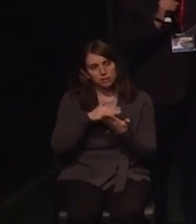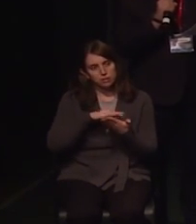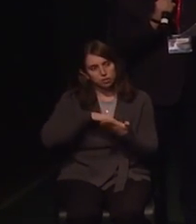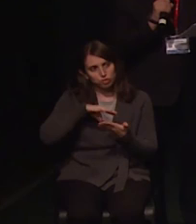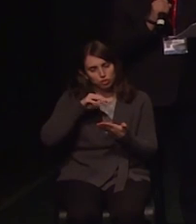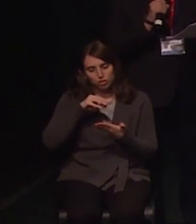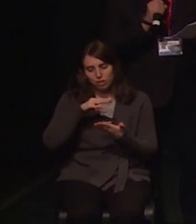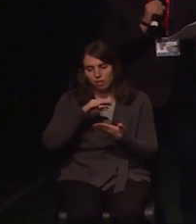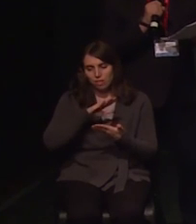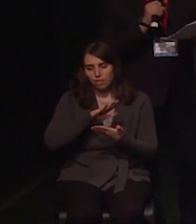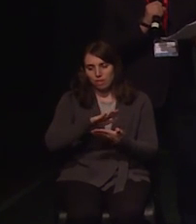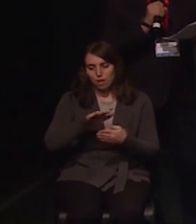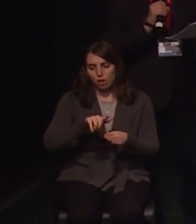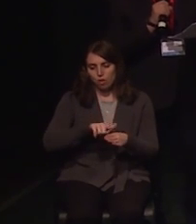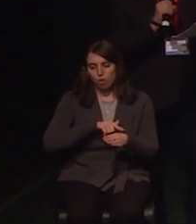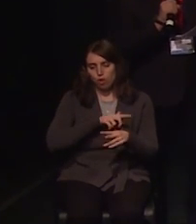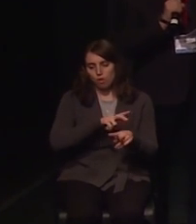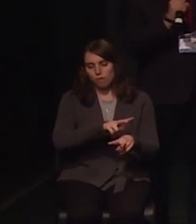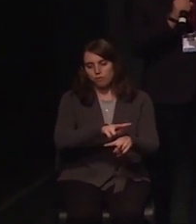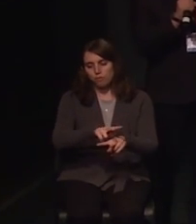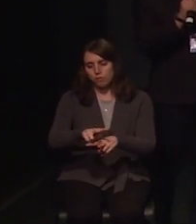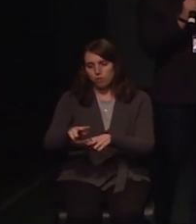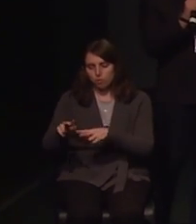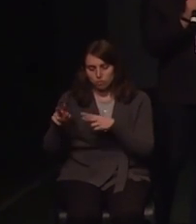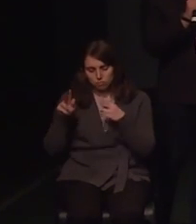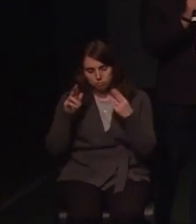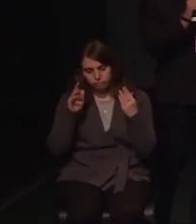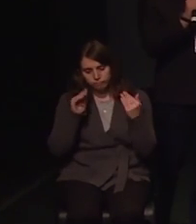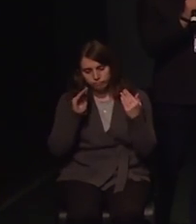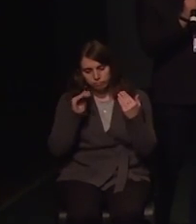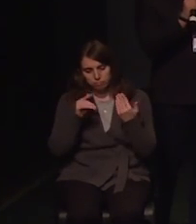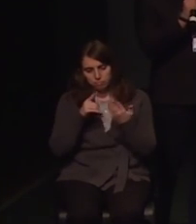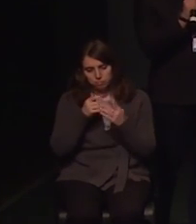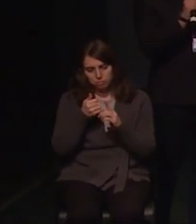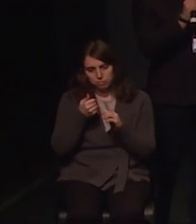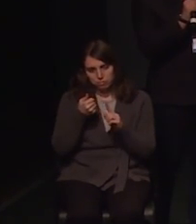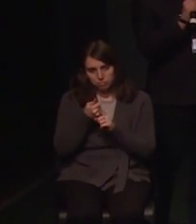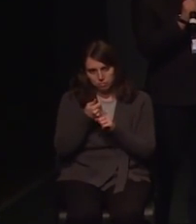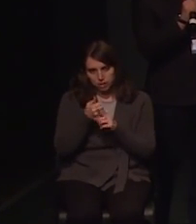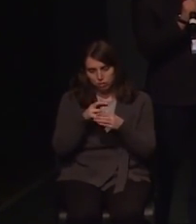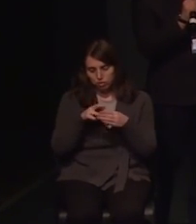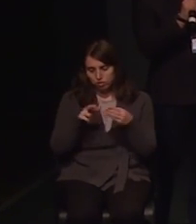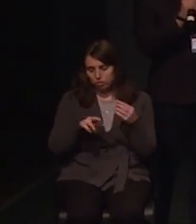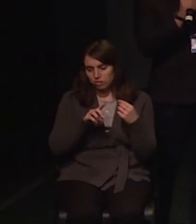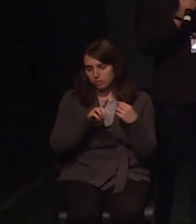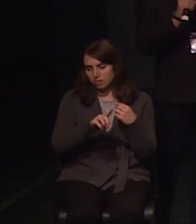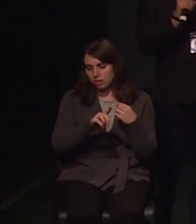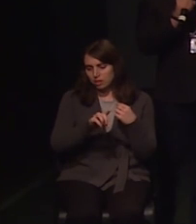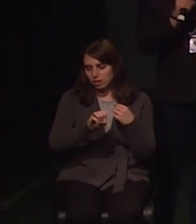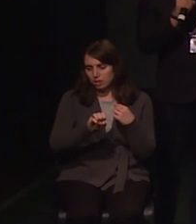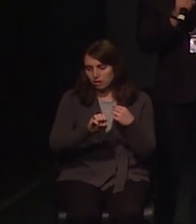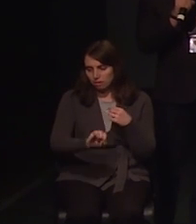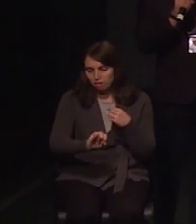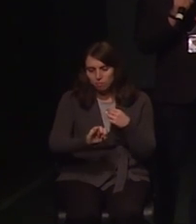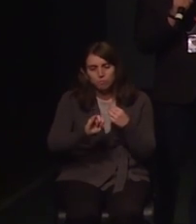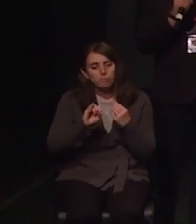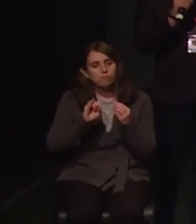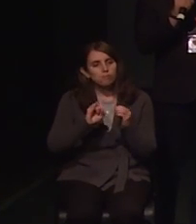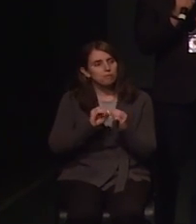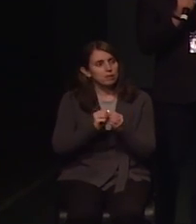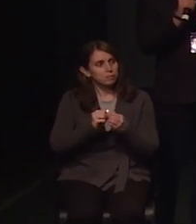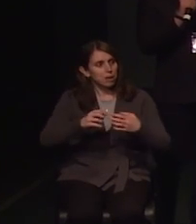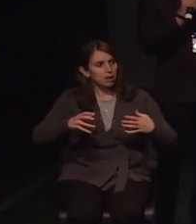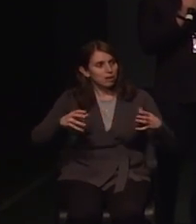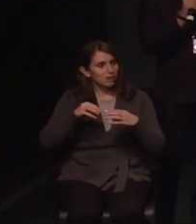regarding anticipated impacts as a result of DEI expanding in the community. Please join me in welcoming our